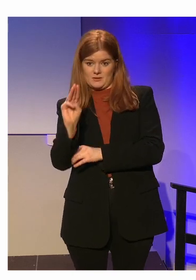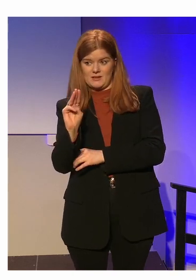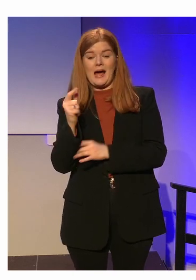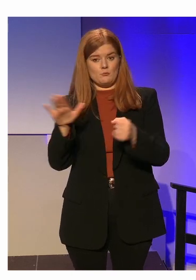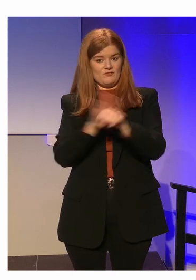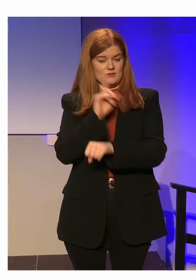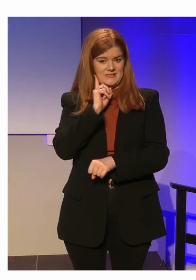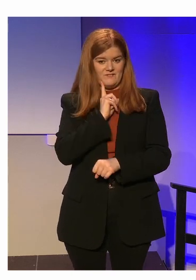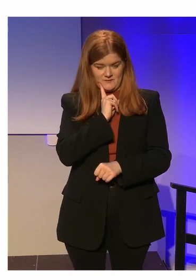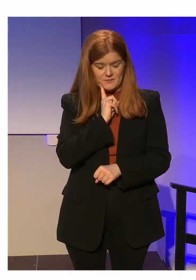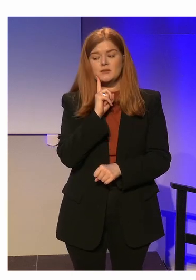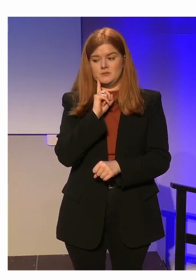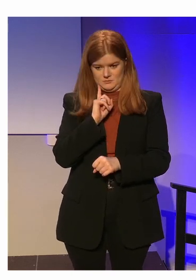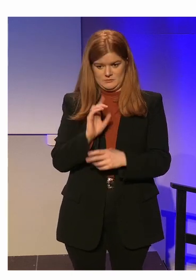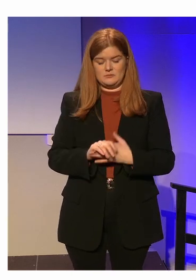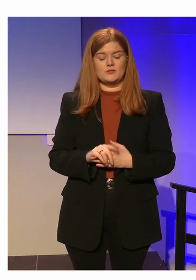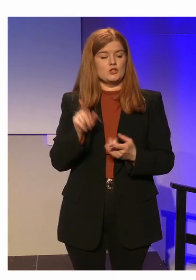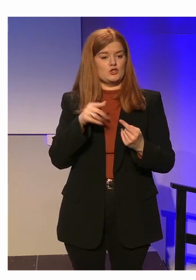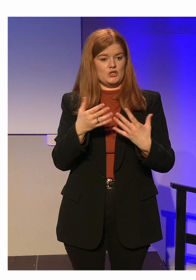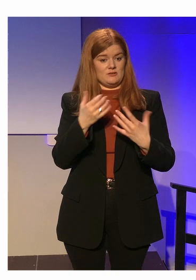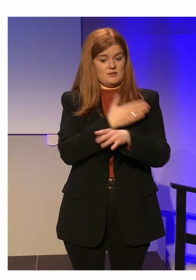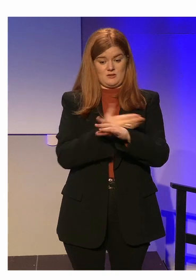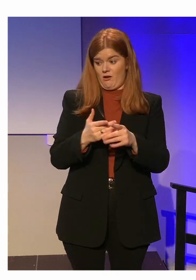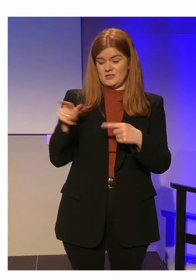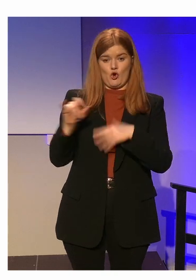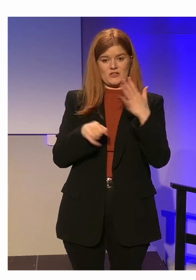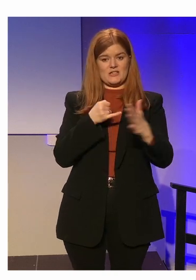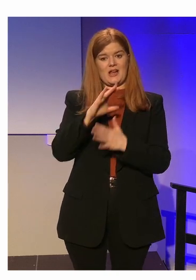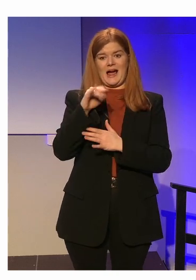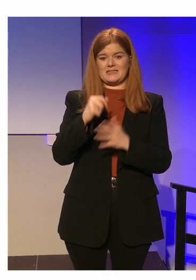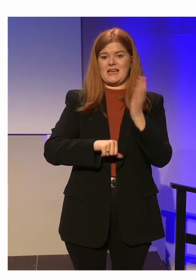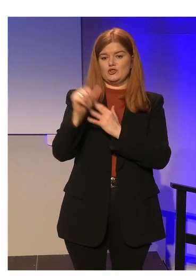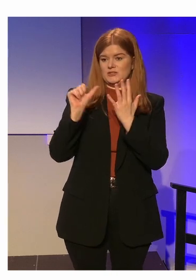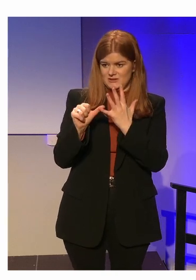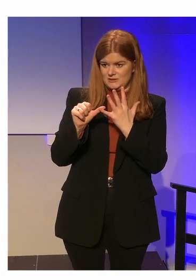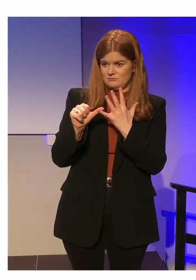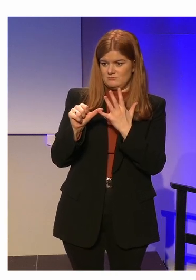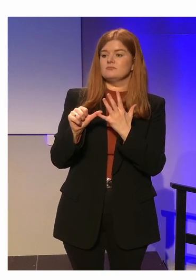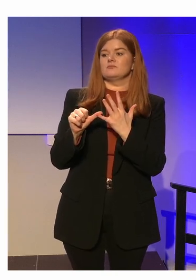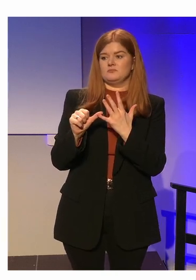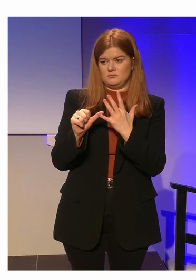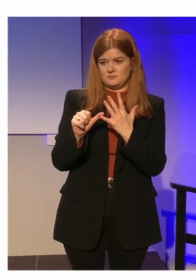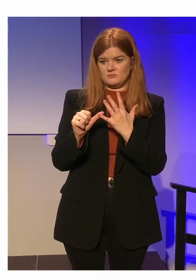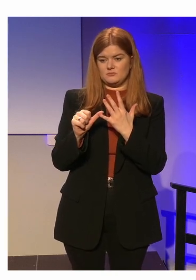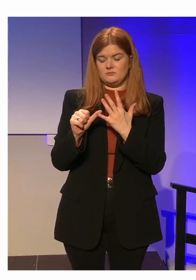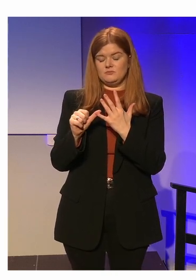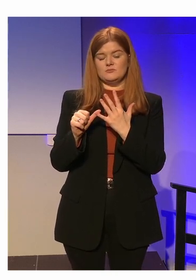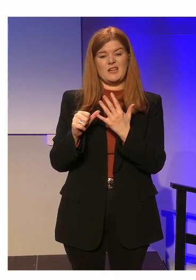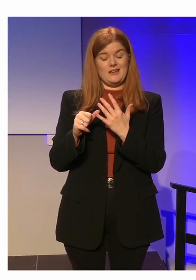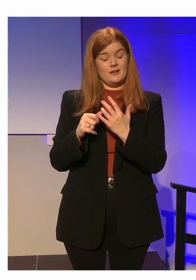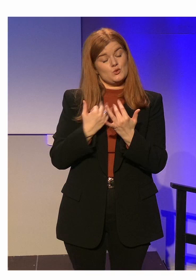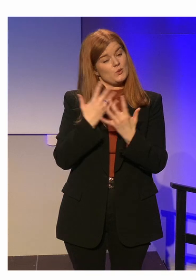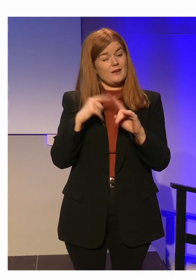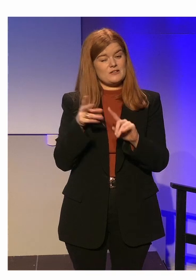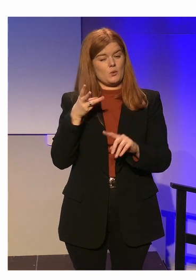profound deafness. She started at CAST at the age of 6. In the many, many